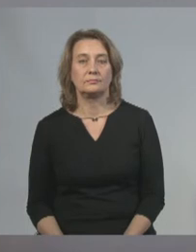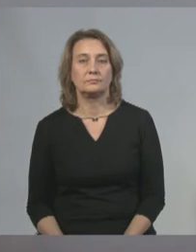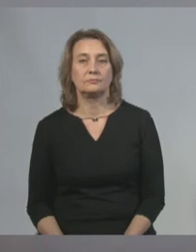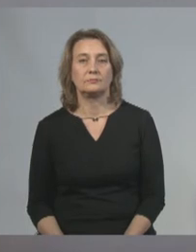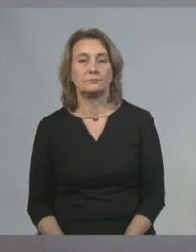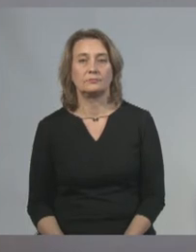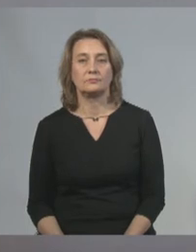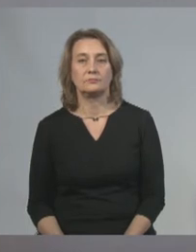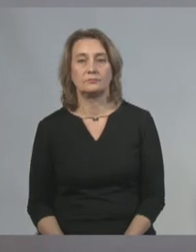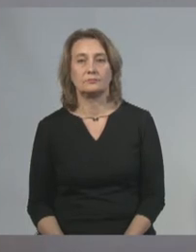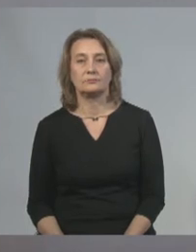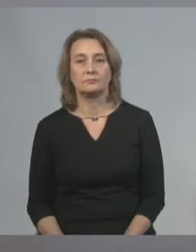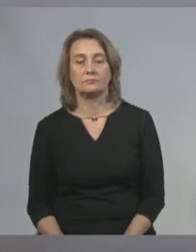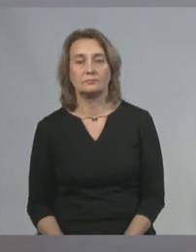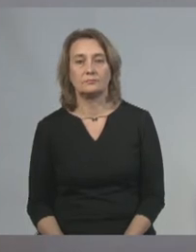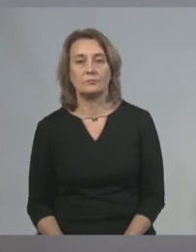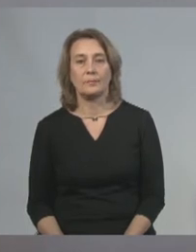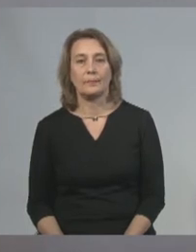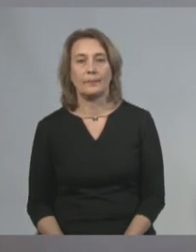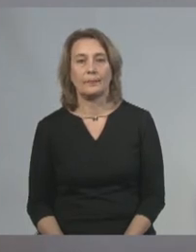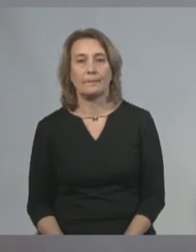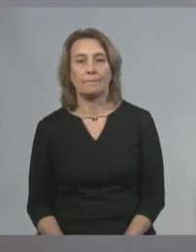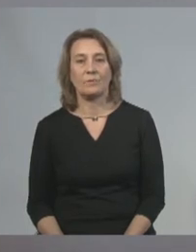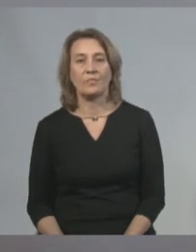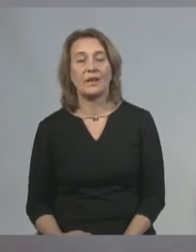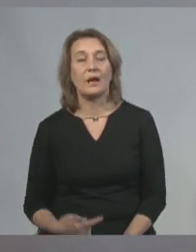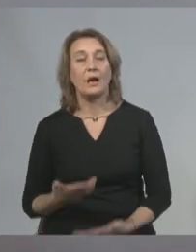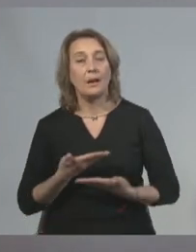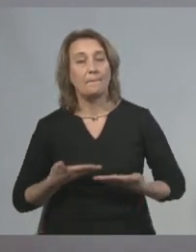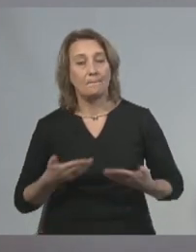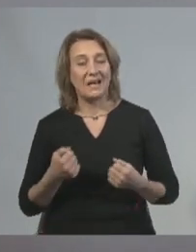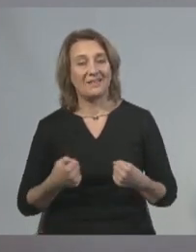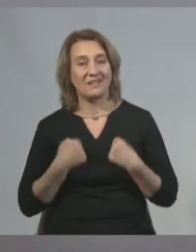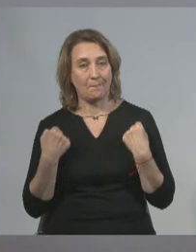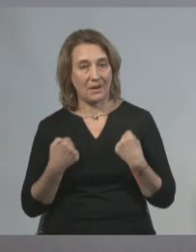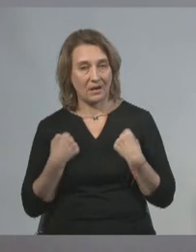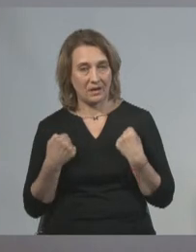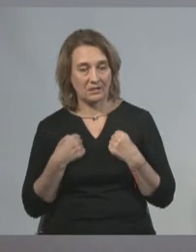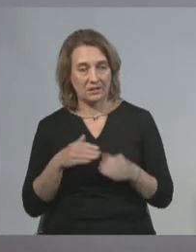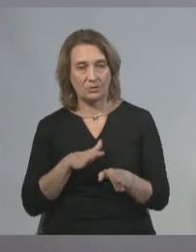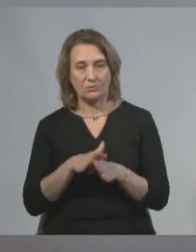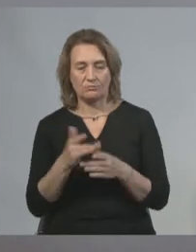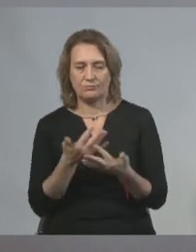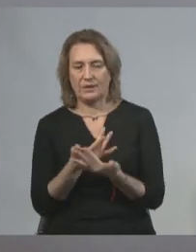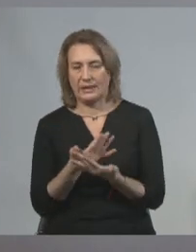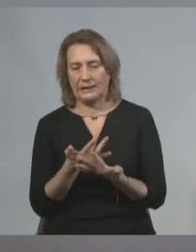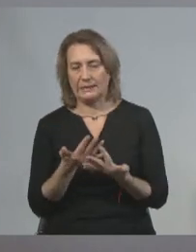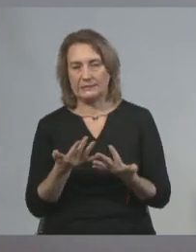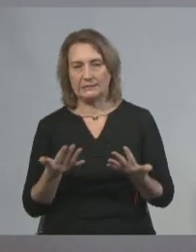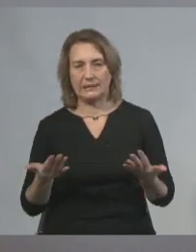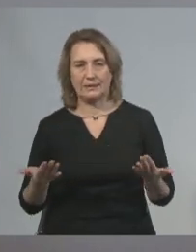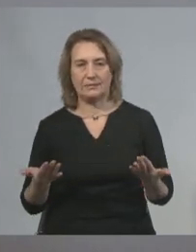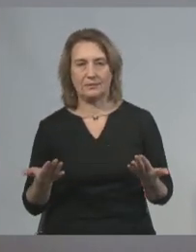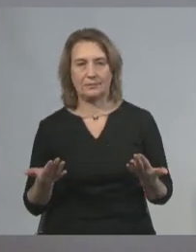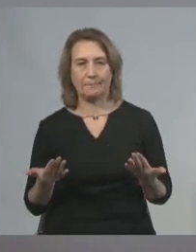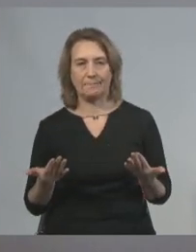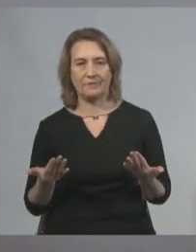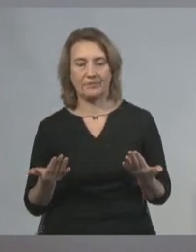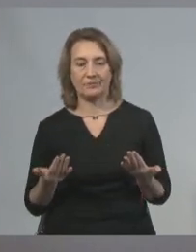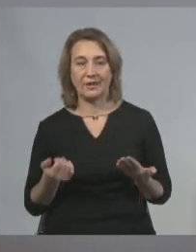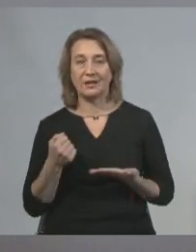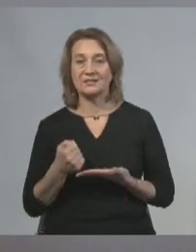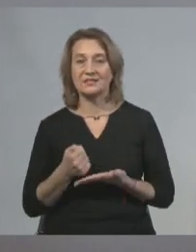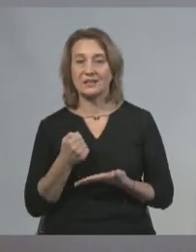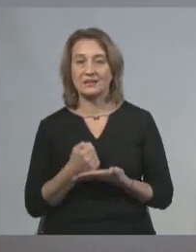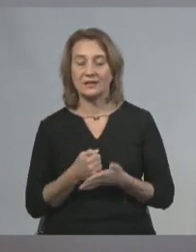so uh we try to follow different guidelines from officials from six different countries in the balkans region